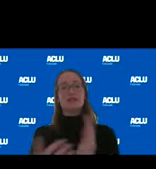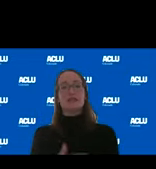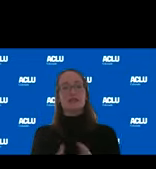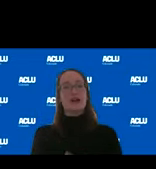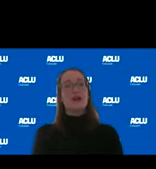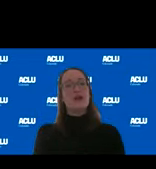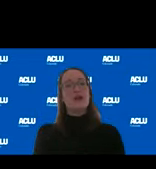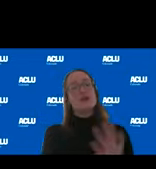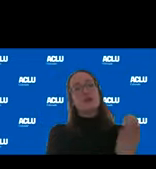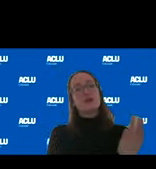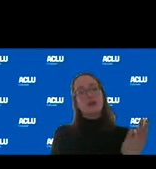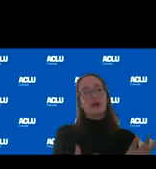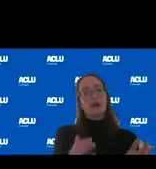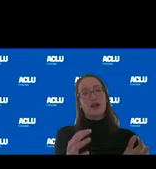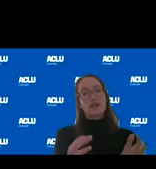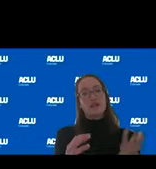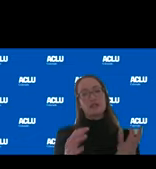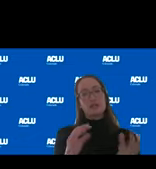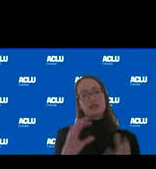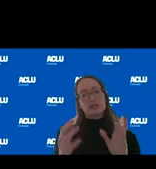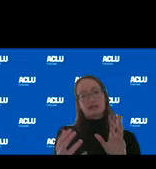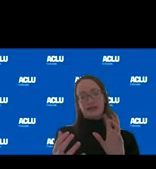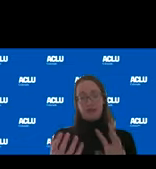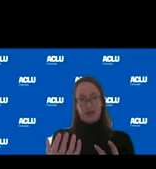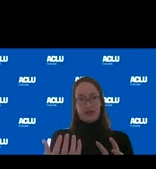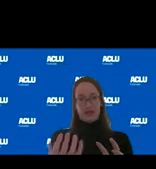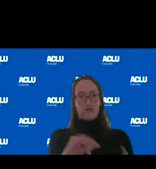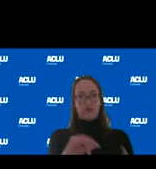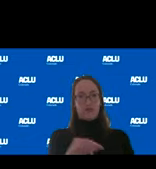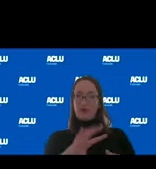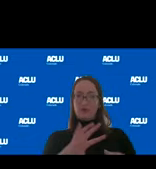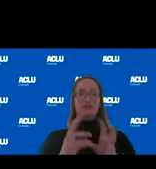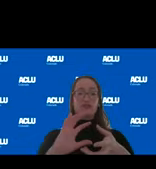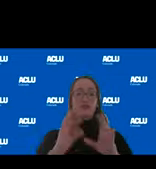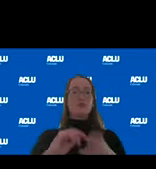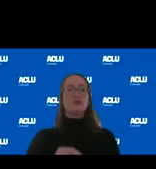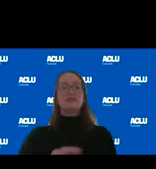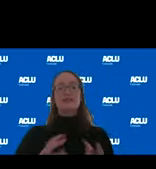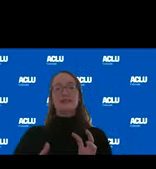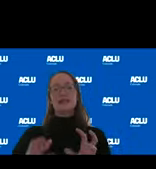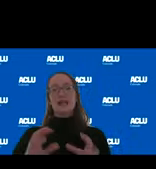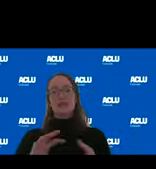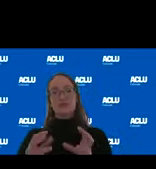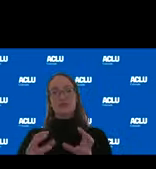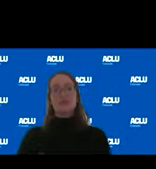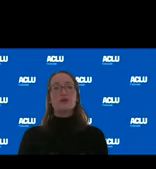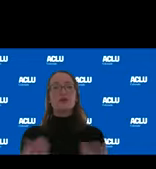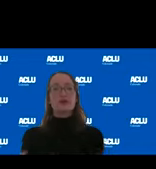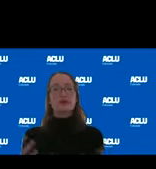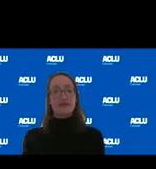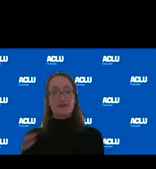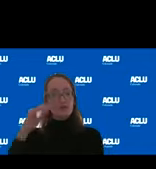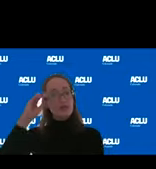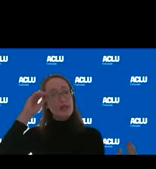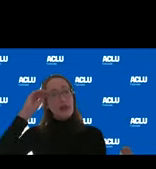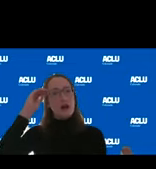in the next slide. So there's a similar dynamic, although a little less fraught, between state and county. So in the on the state